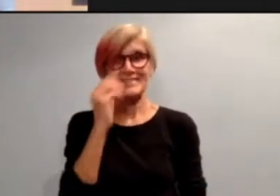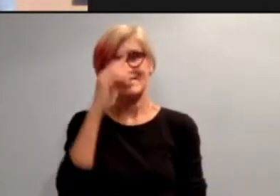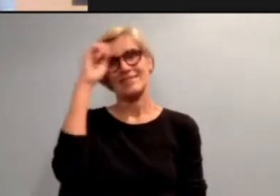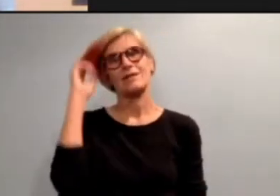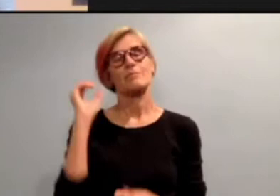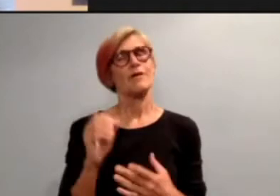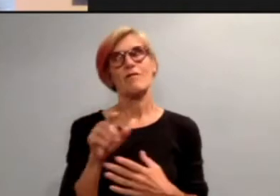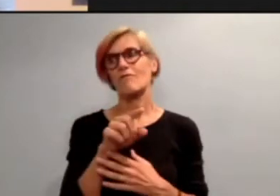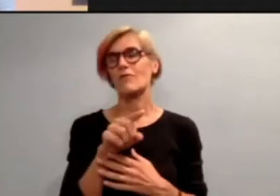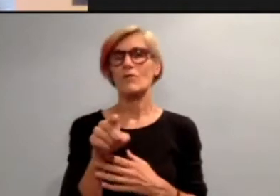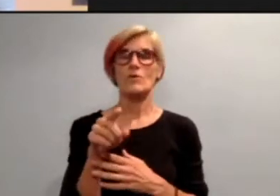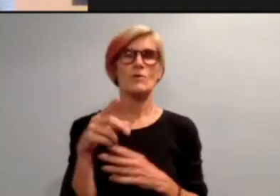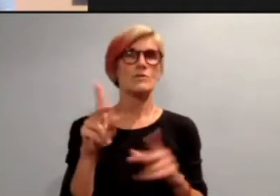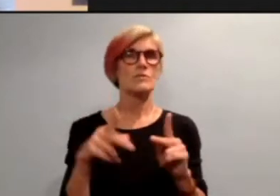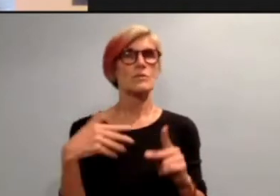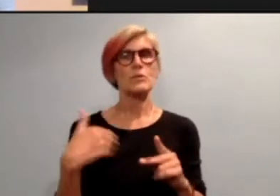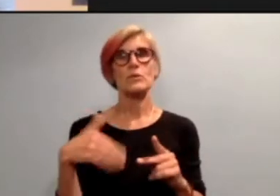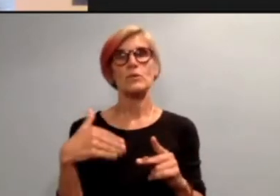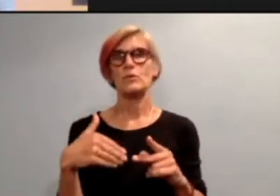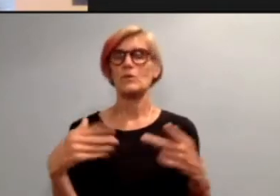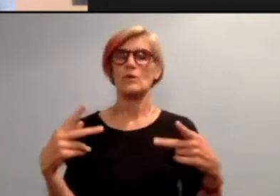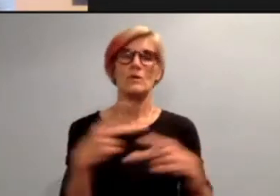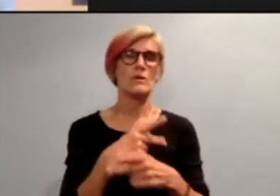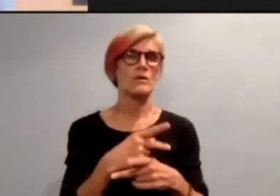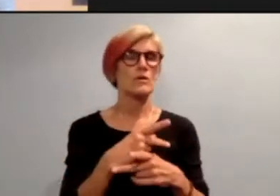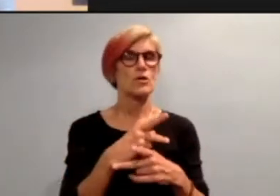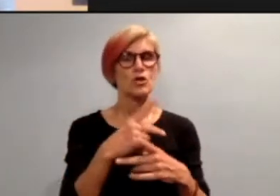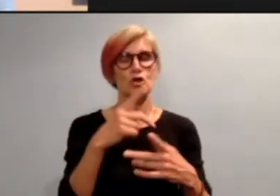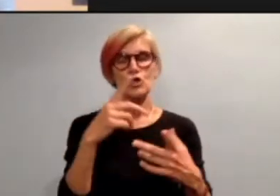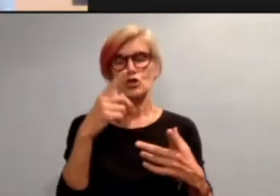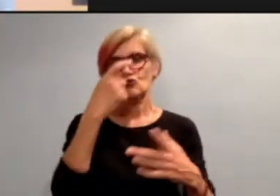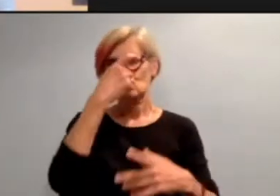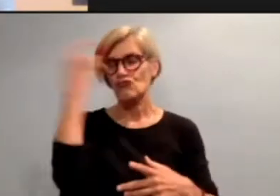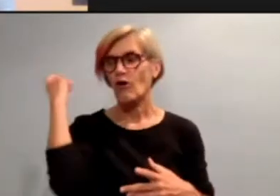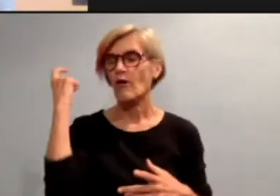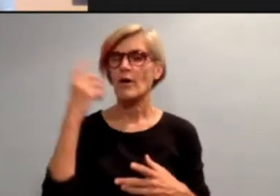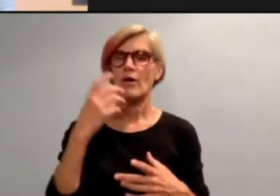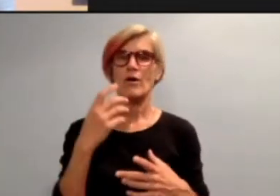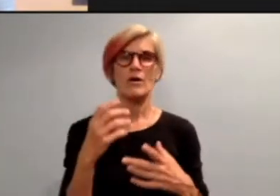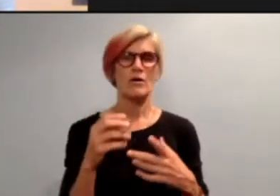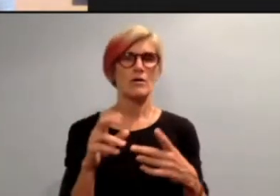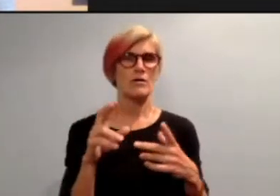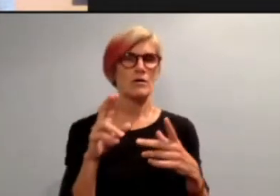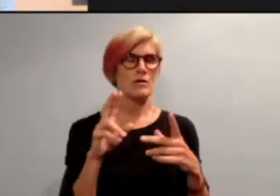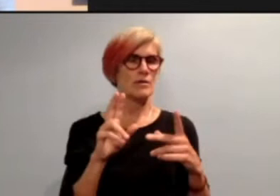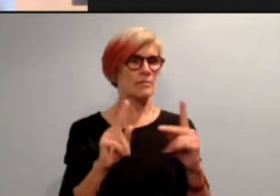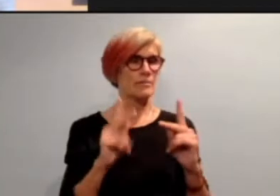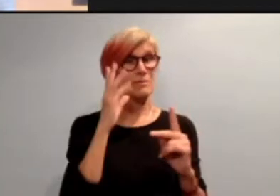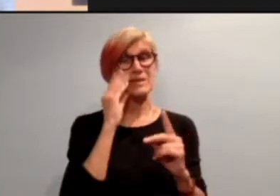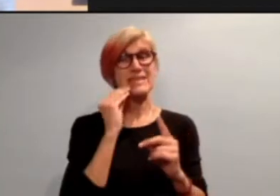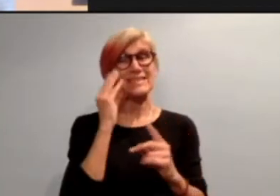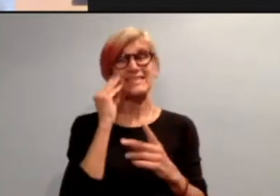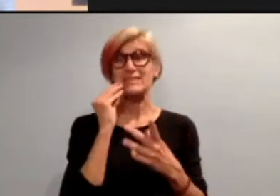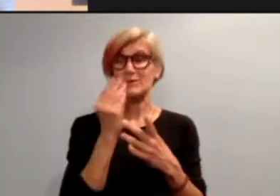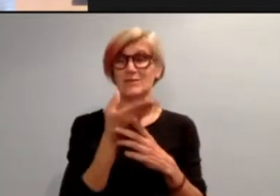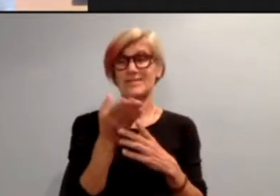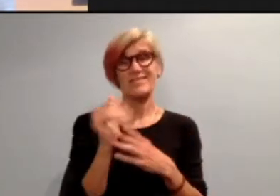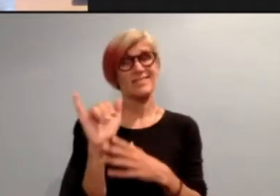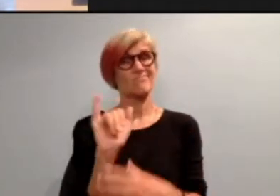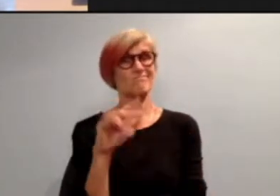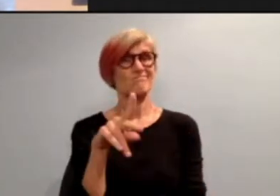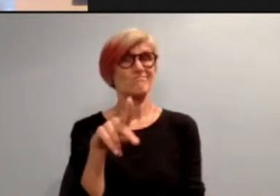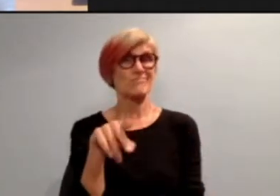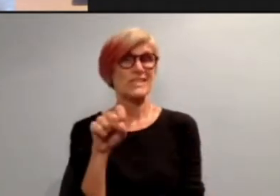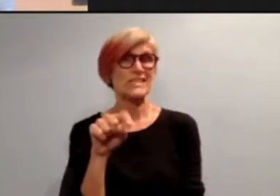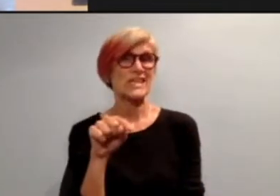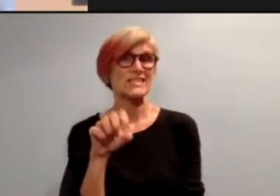that, there's been trauma. People experience conditions that are similar to PTSD. And we know